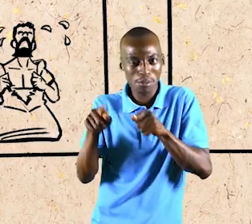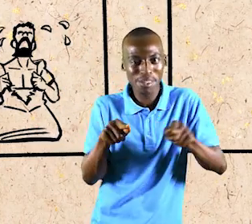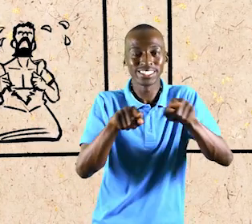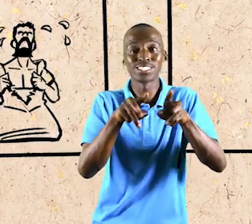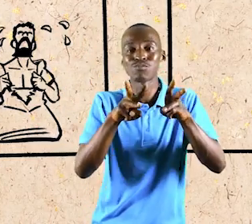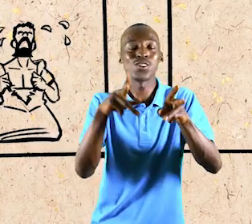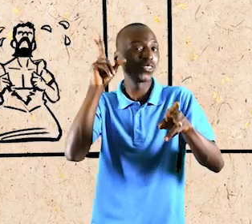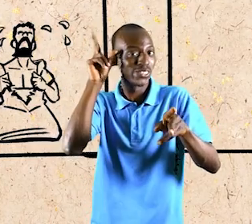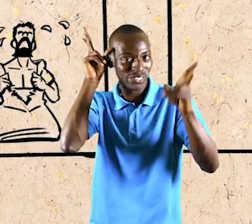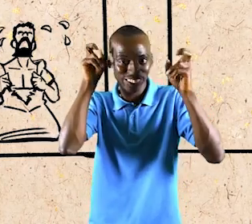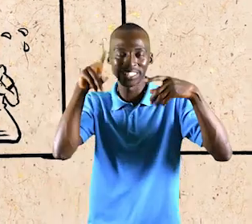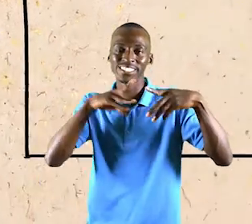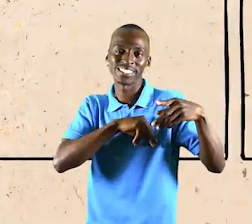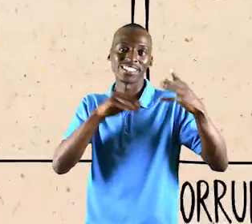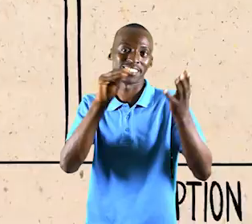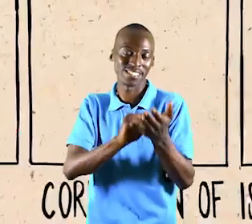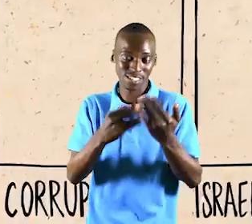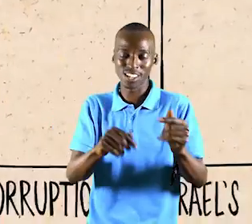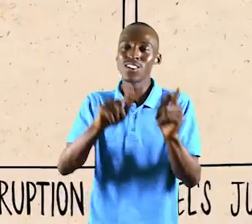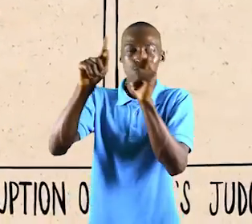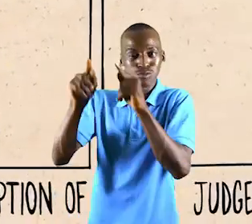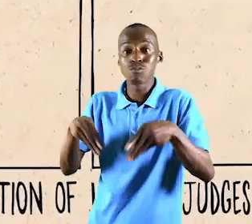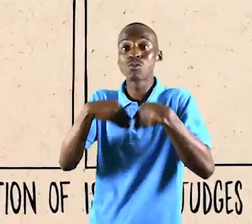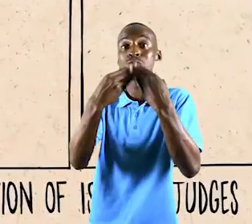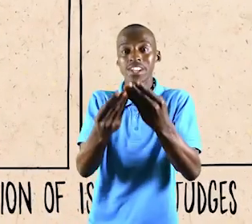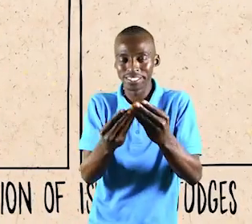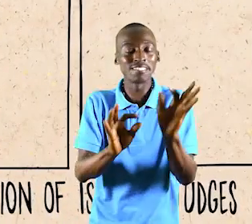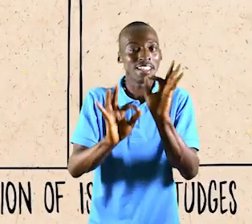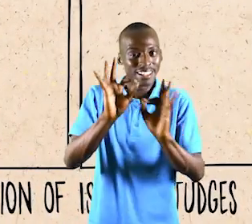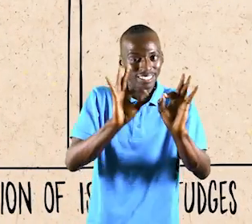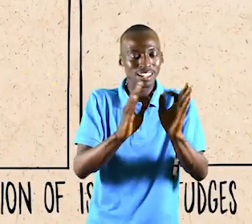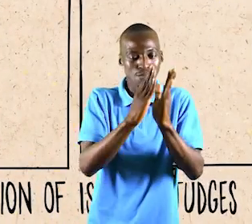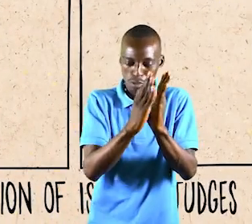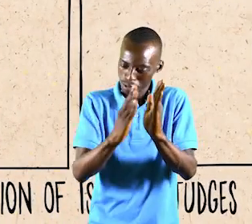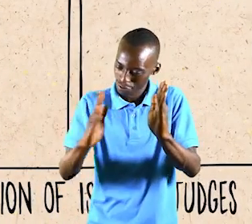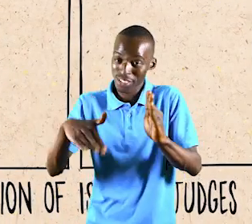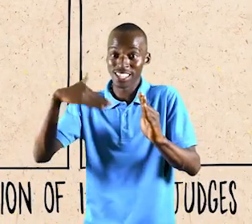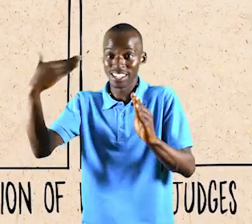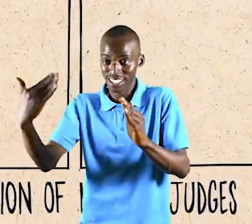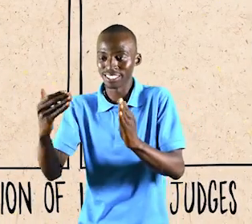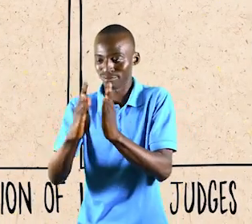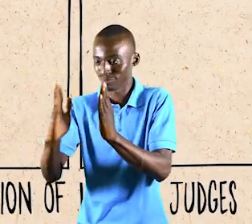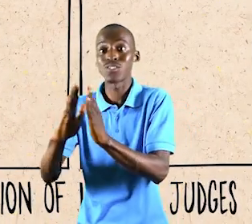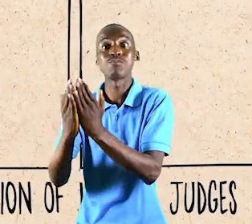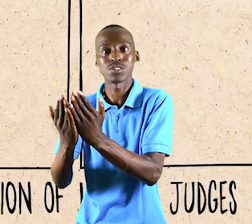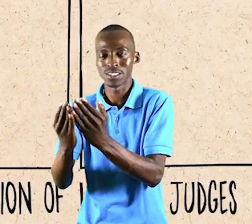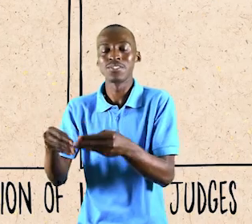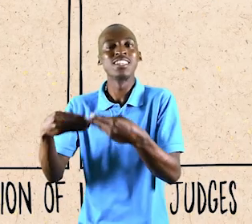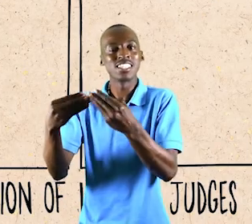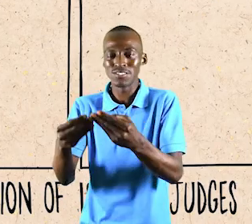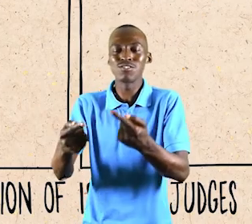and it would all start over. This cycle provides the literary design and flow for the next main section of the book. It